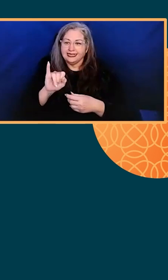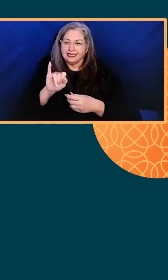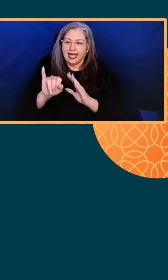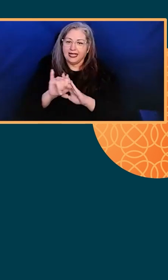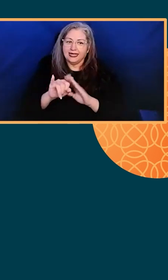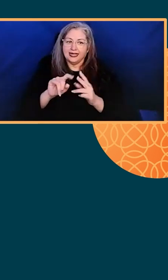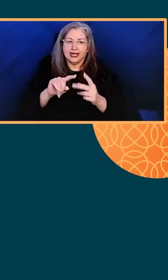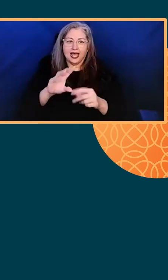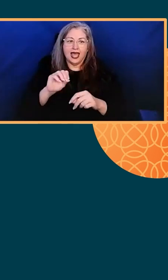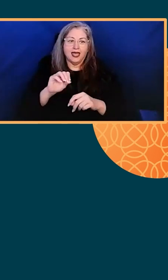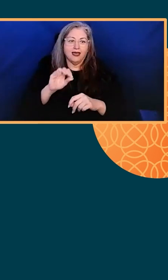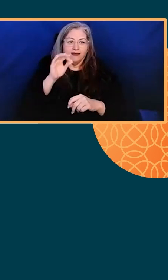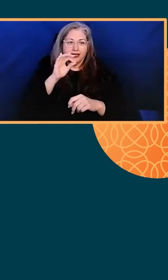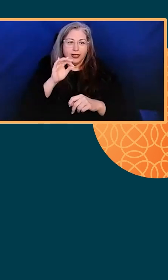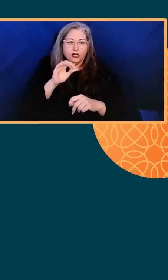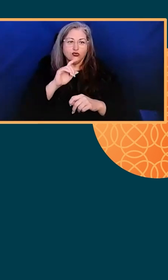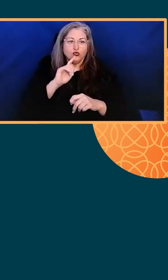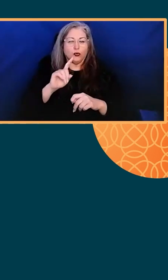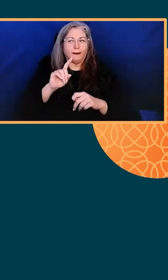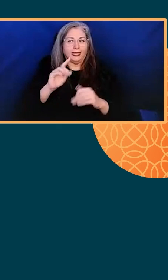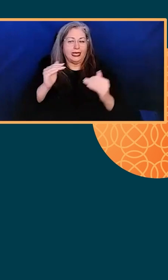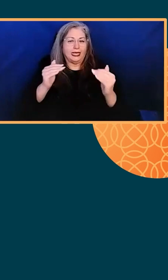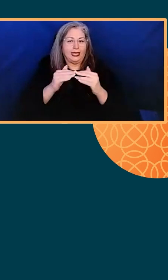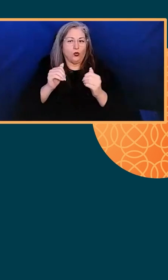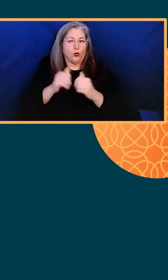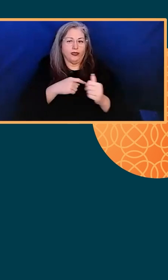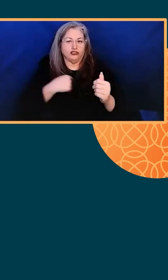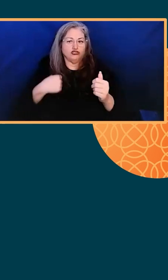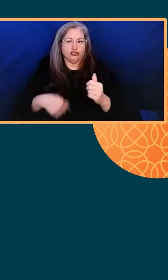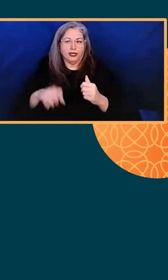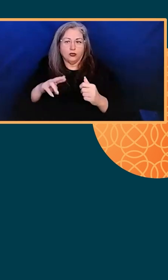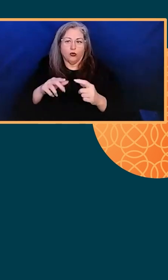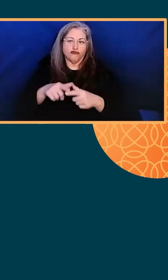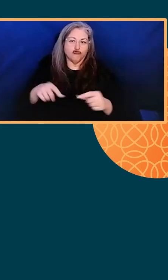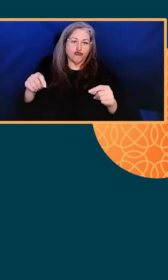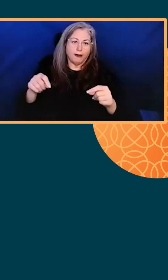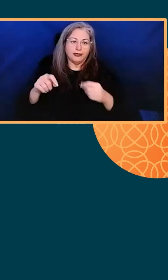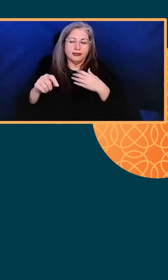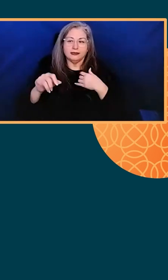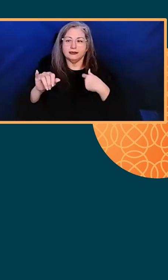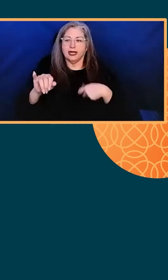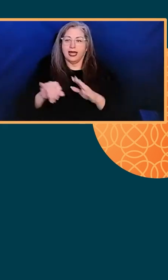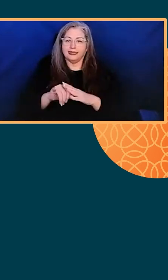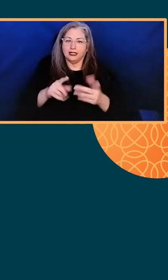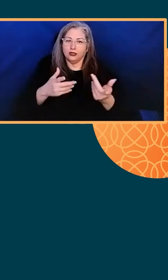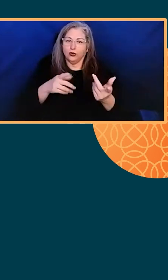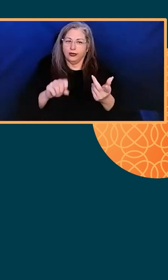and a Filipina identity being on par with a Chinese identity or a Japanese identity. Can we talk